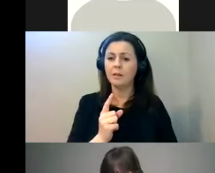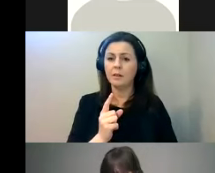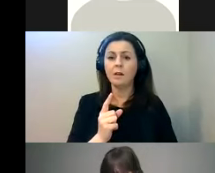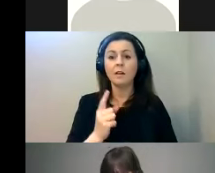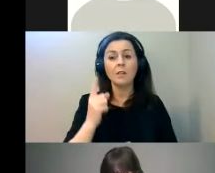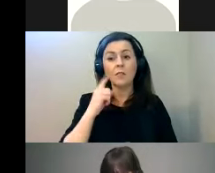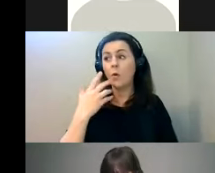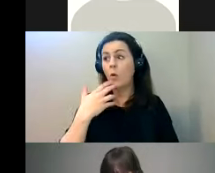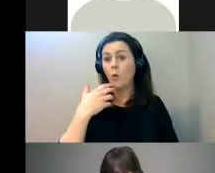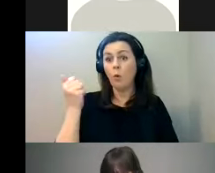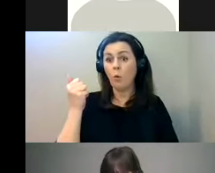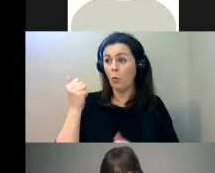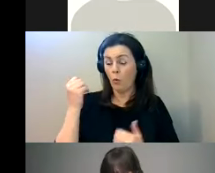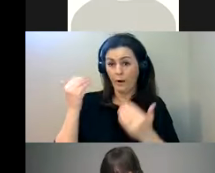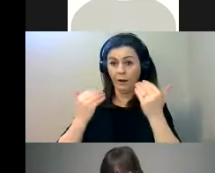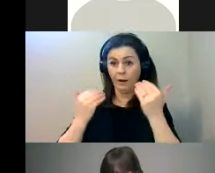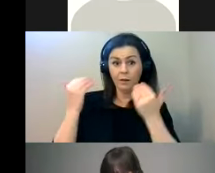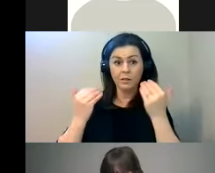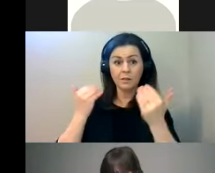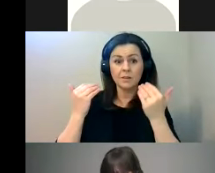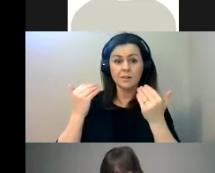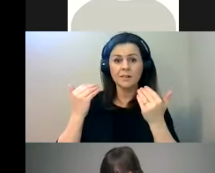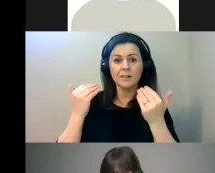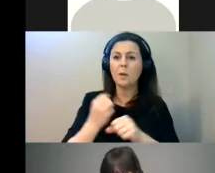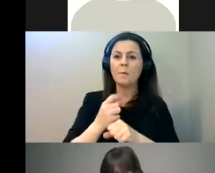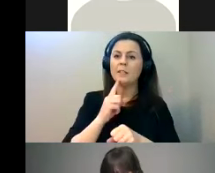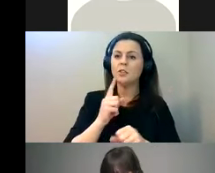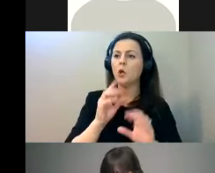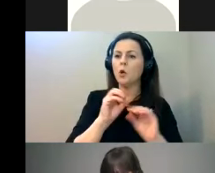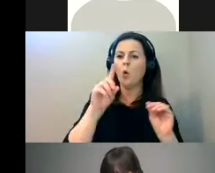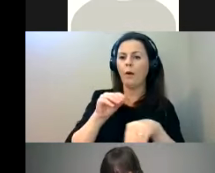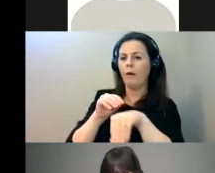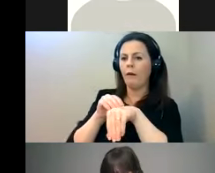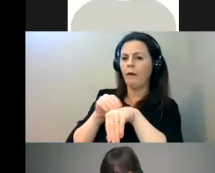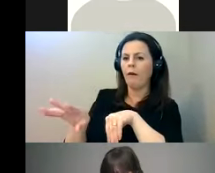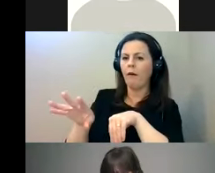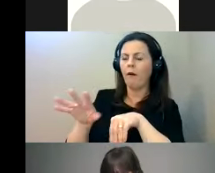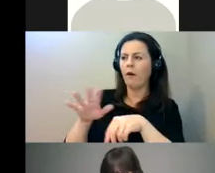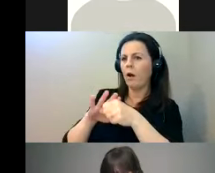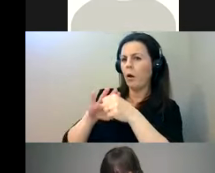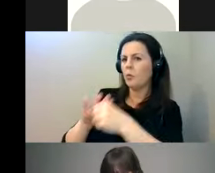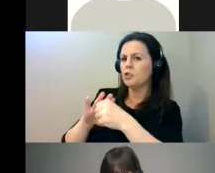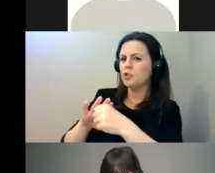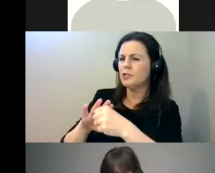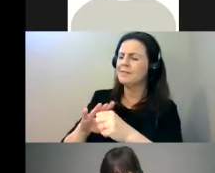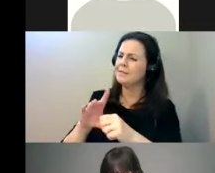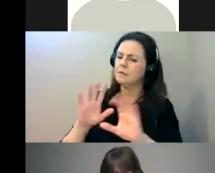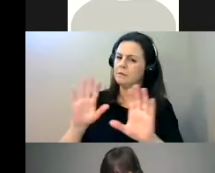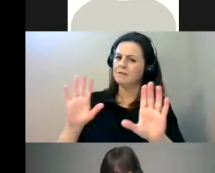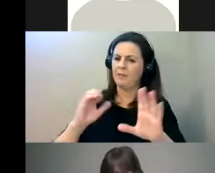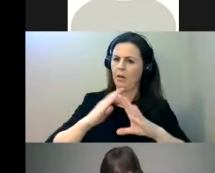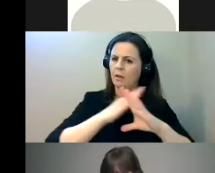older adults is this undue influence, and to prevent it from happening. So